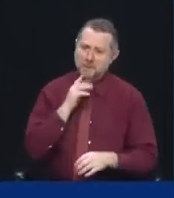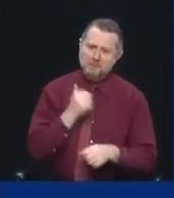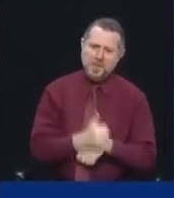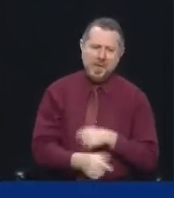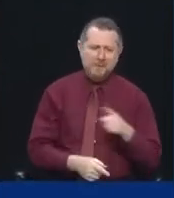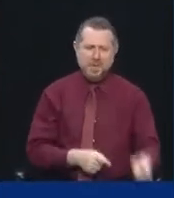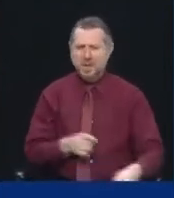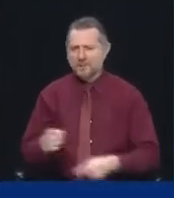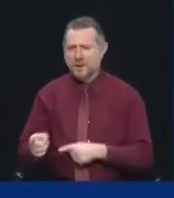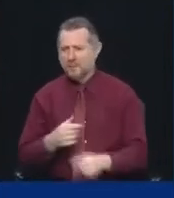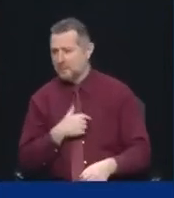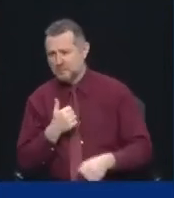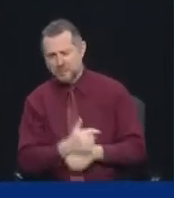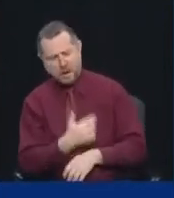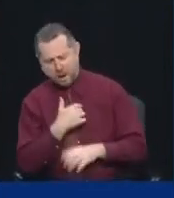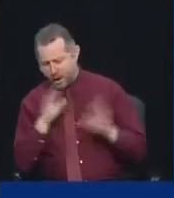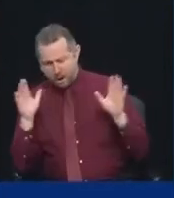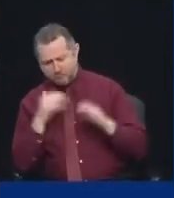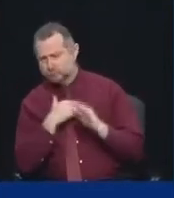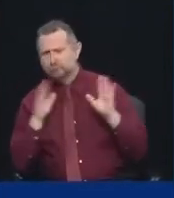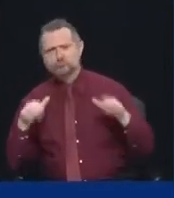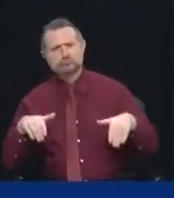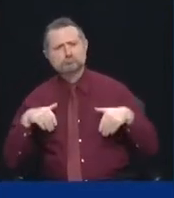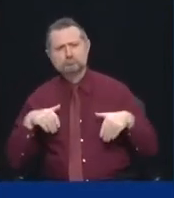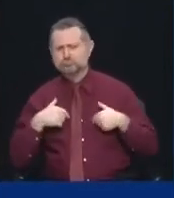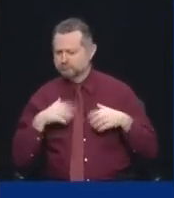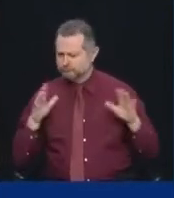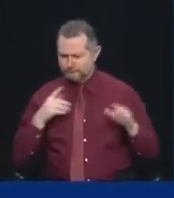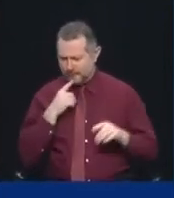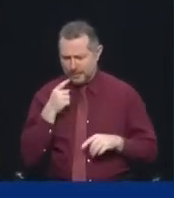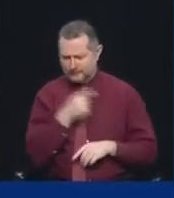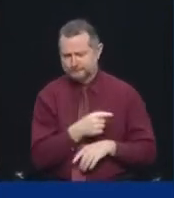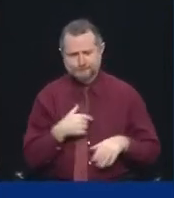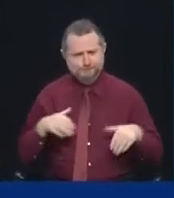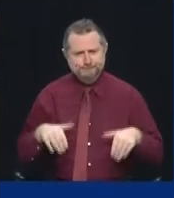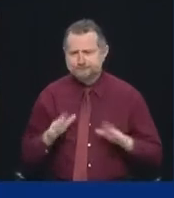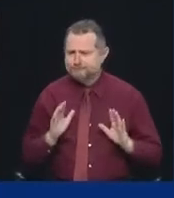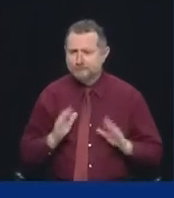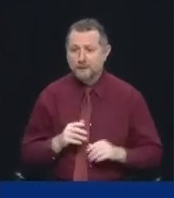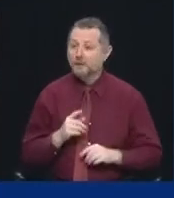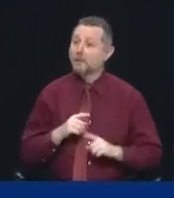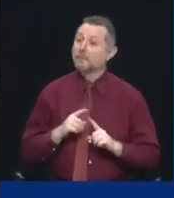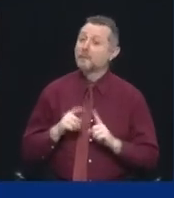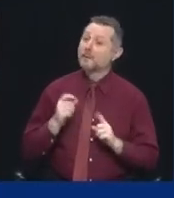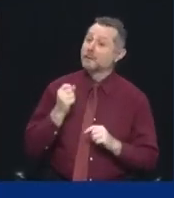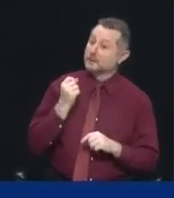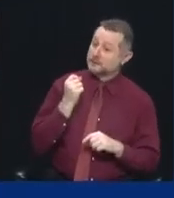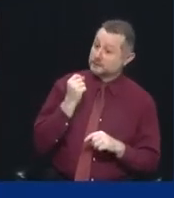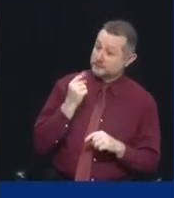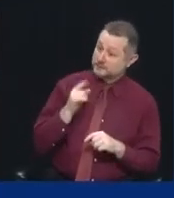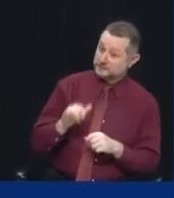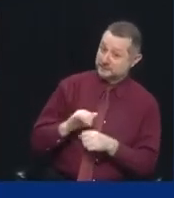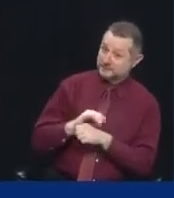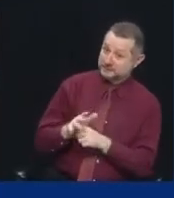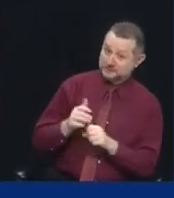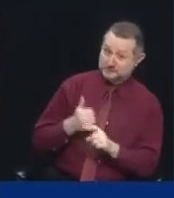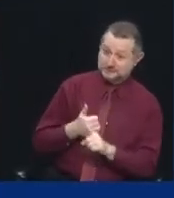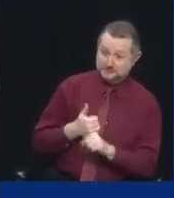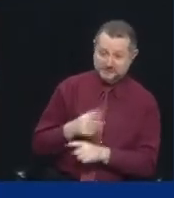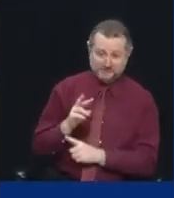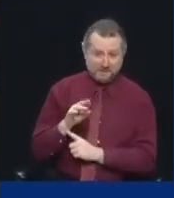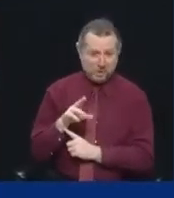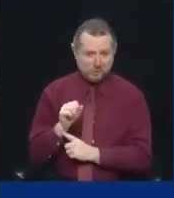pointing fingers. As complicated as this is as simple as it is, it's a virus. If you